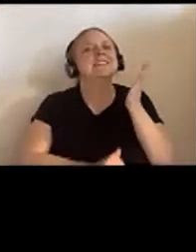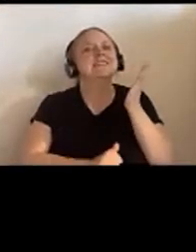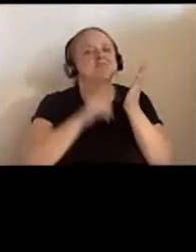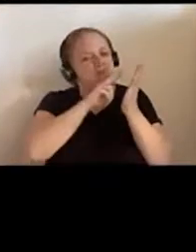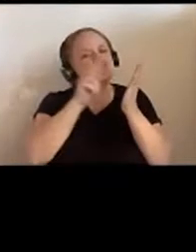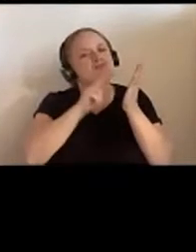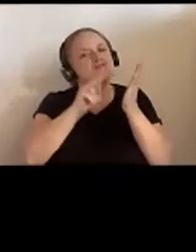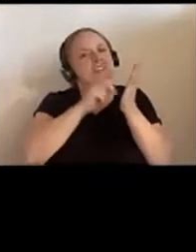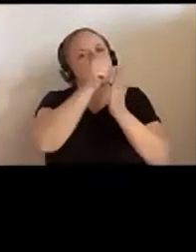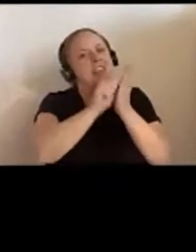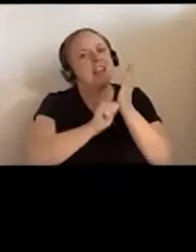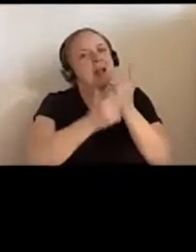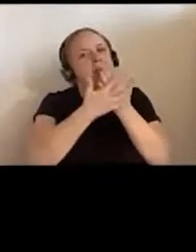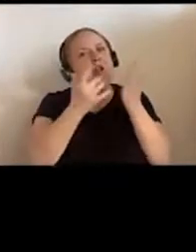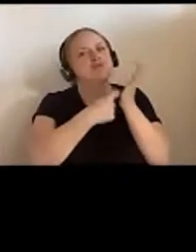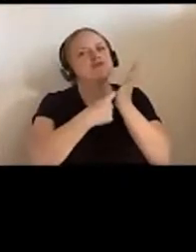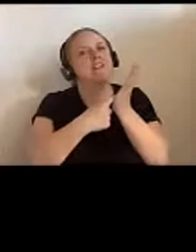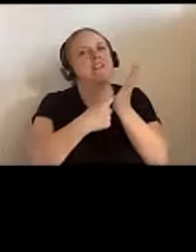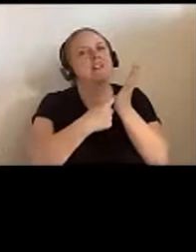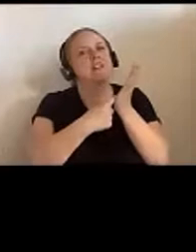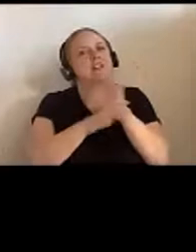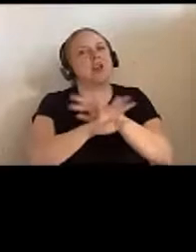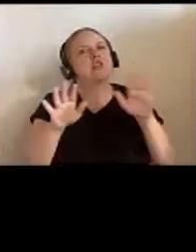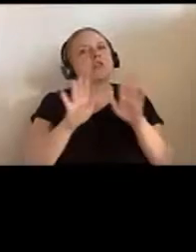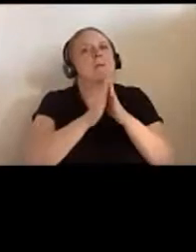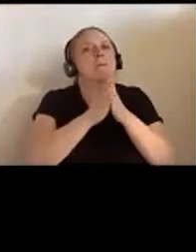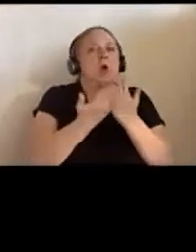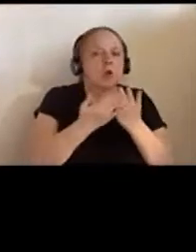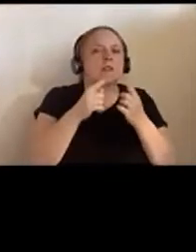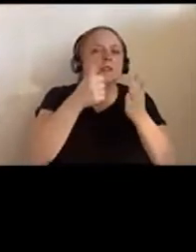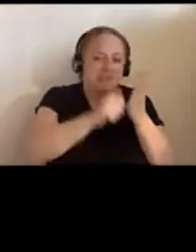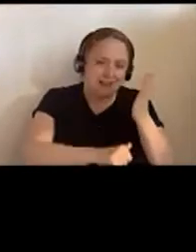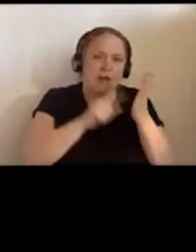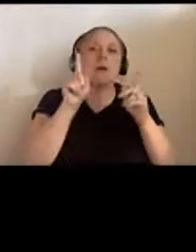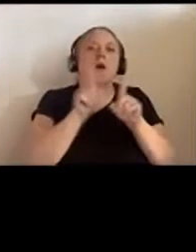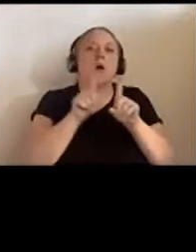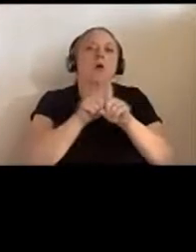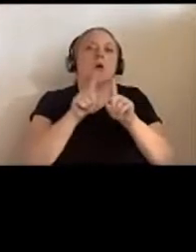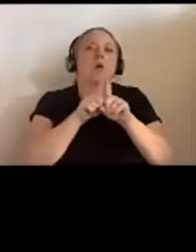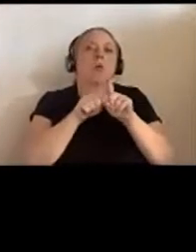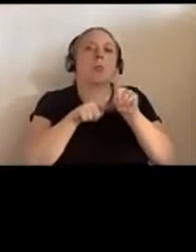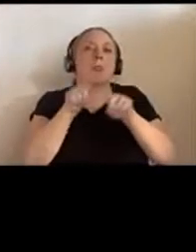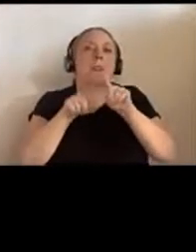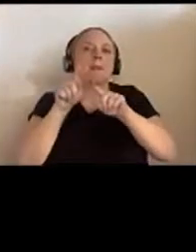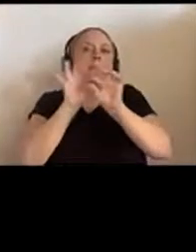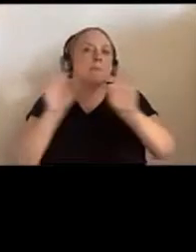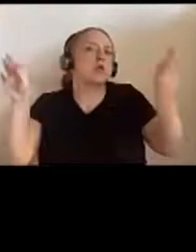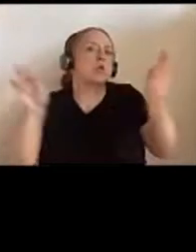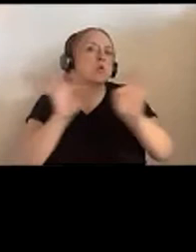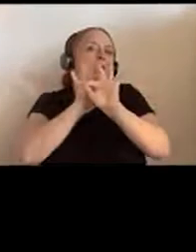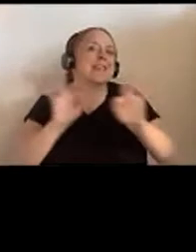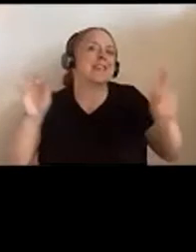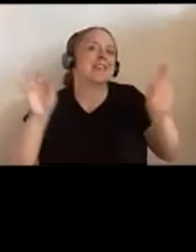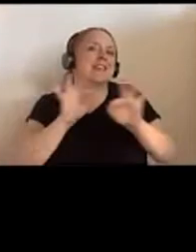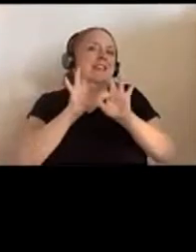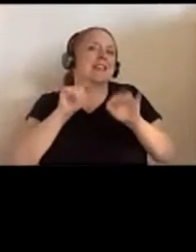loads of references to not just the books, but also the different music,